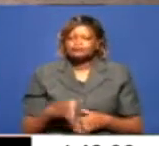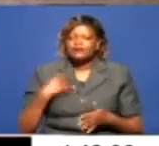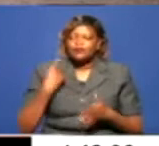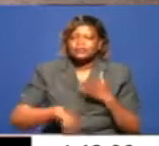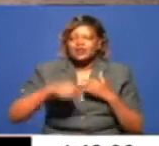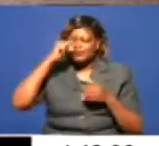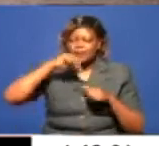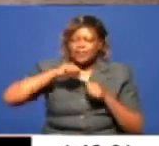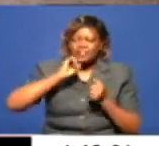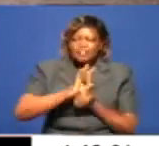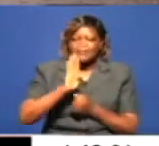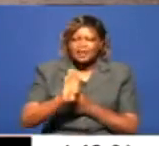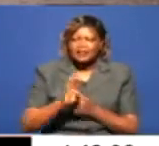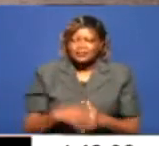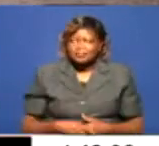about 13 billion shillings.